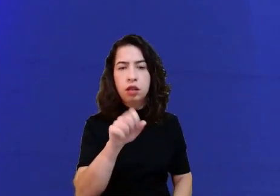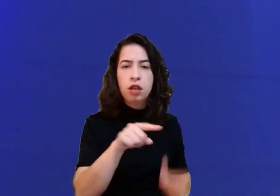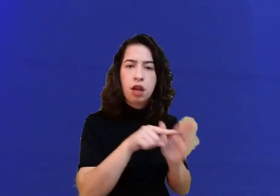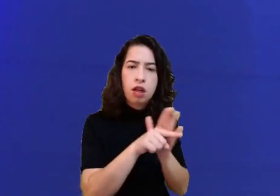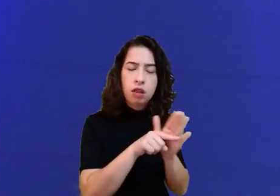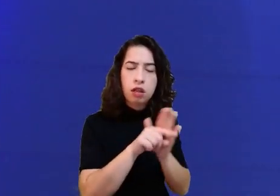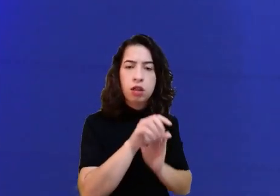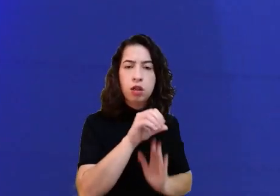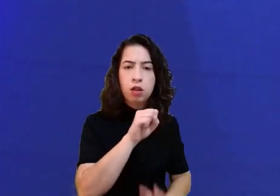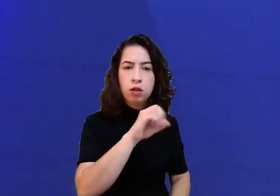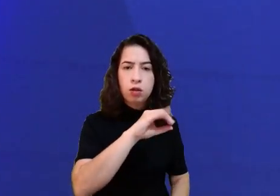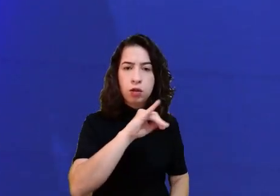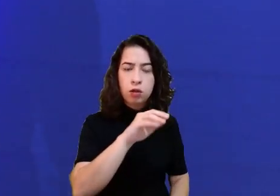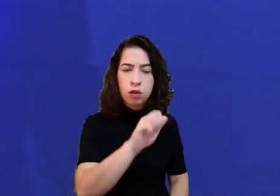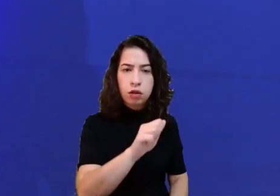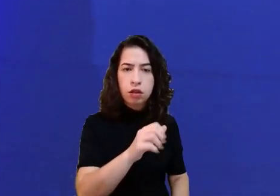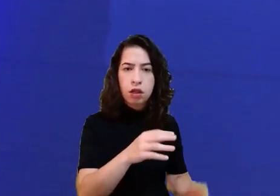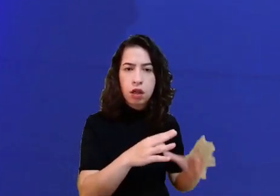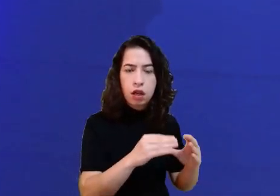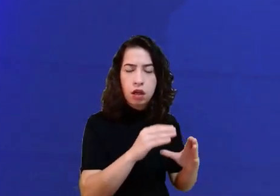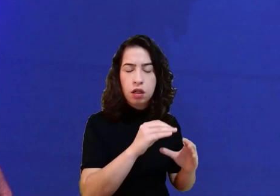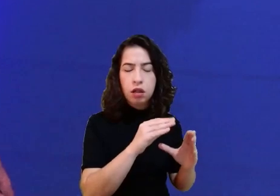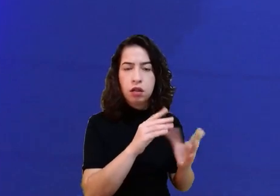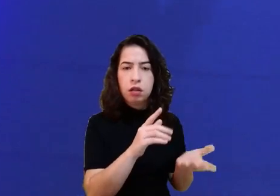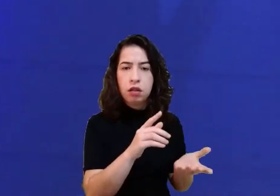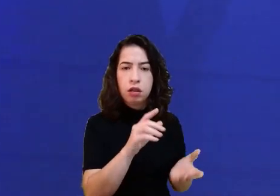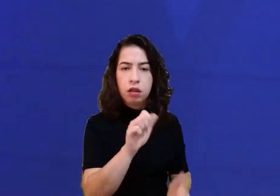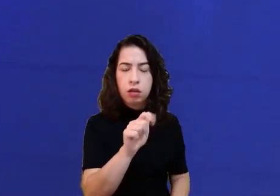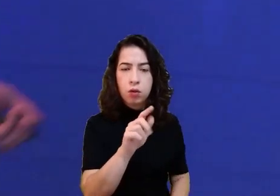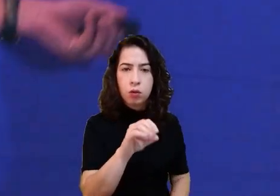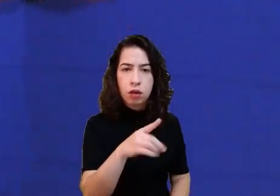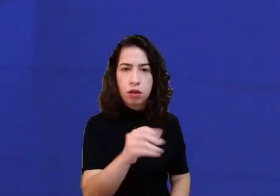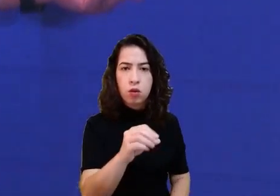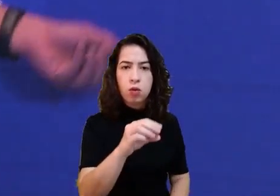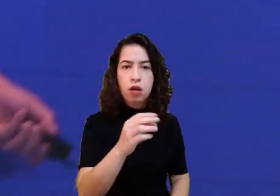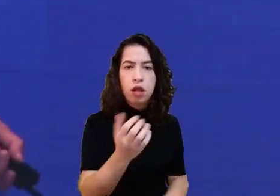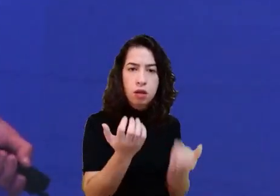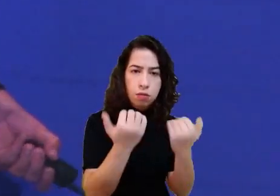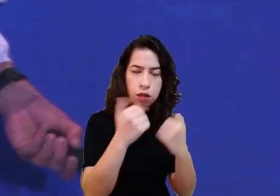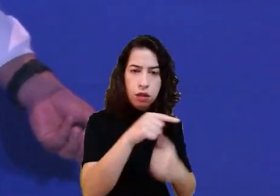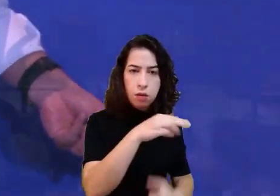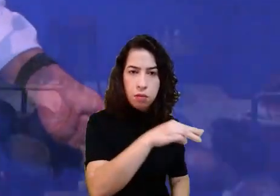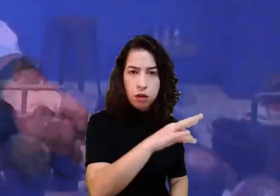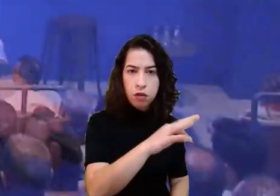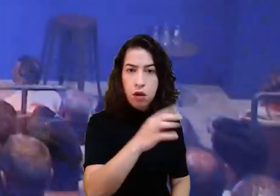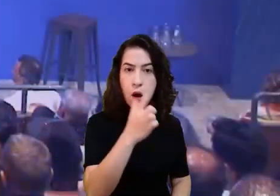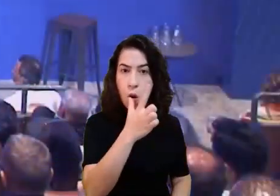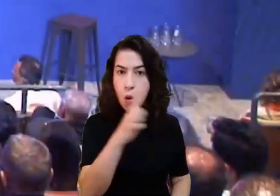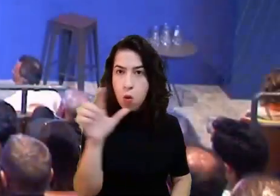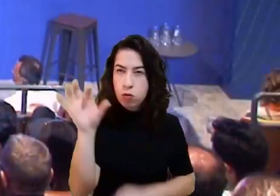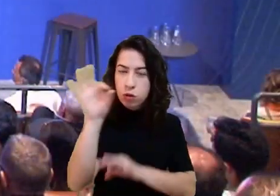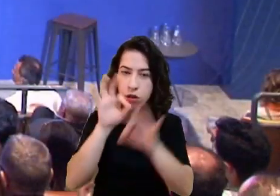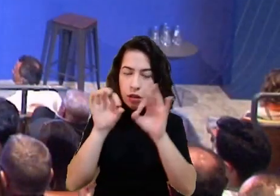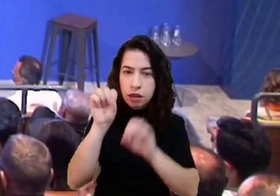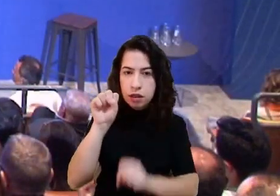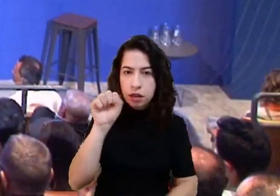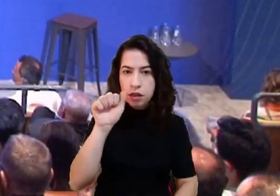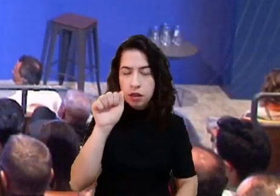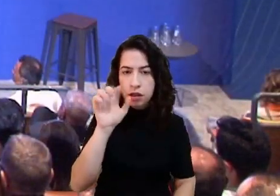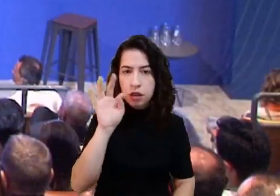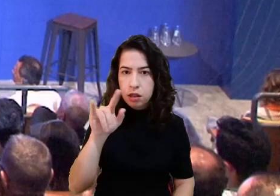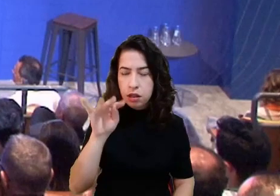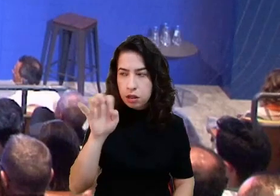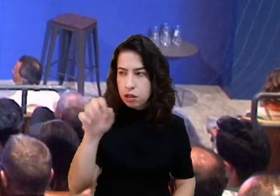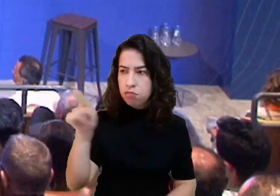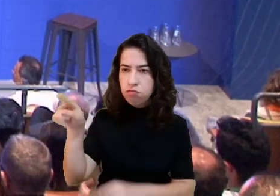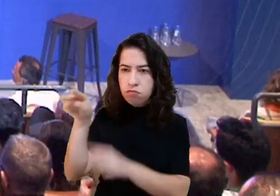and corn in Mato Grosso, and another thing is to have a satellite analyzing high trees or